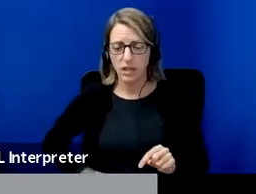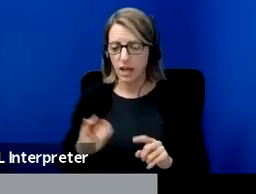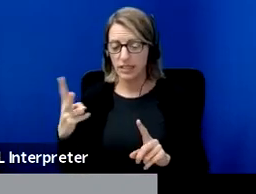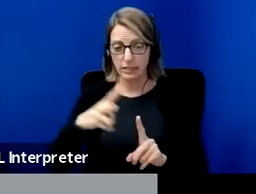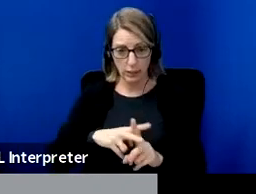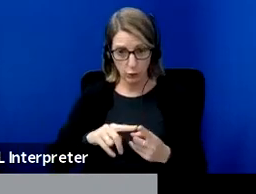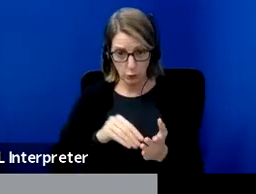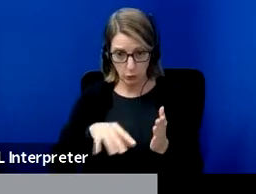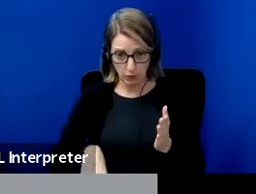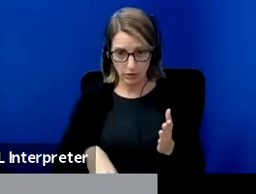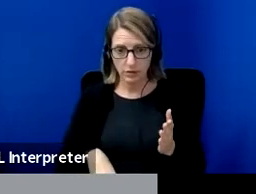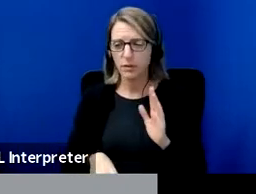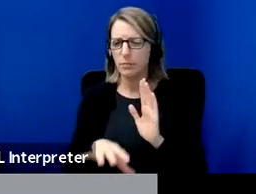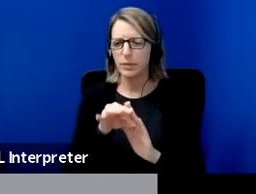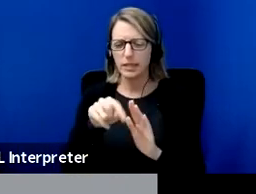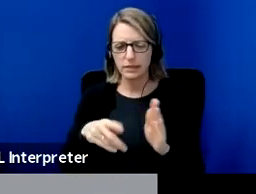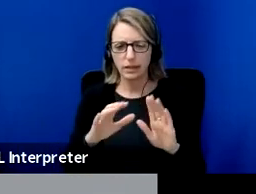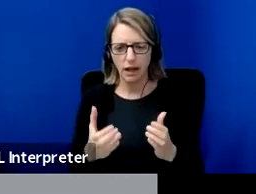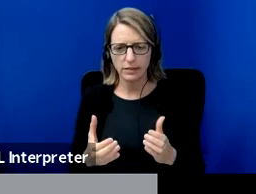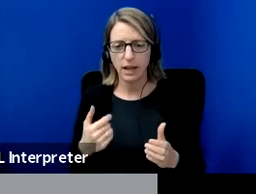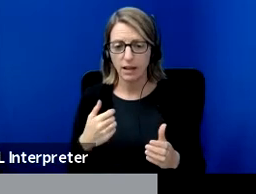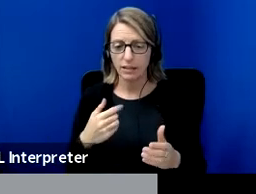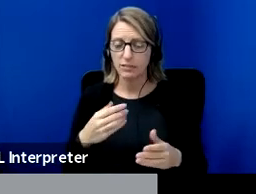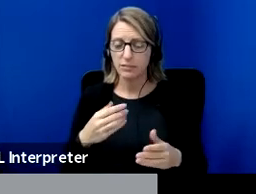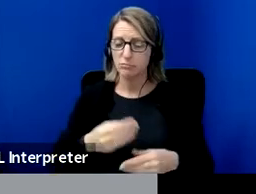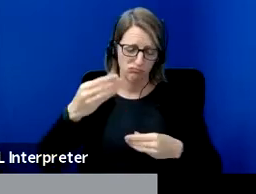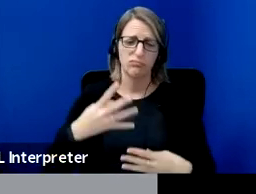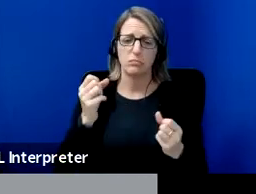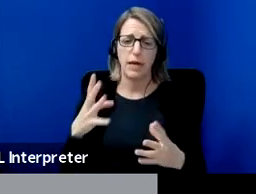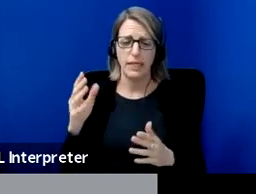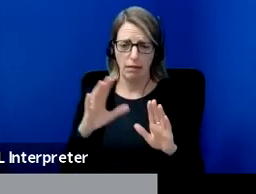this class. Notice I can select multiple classes.